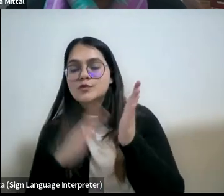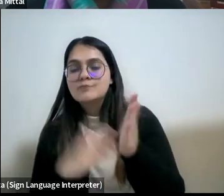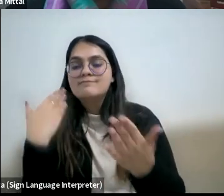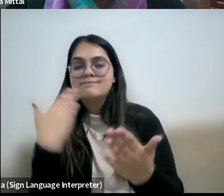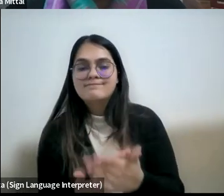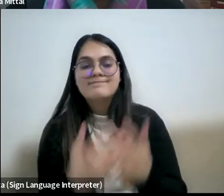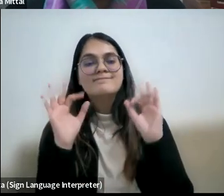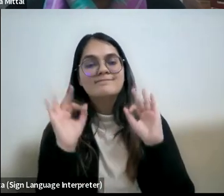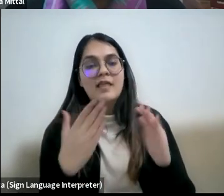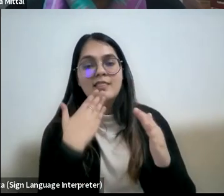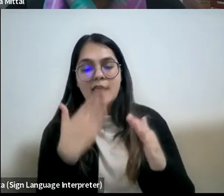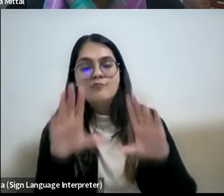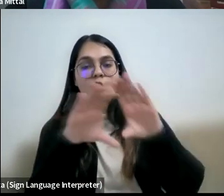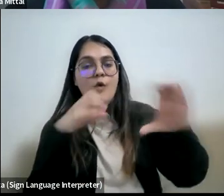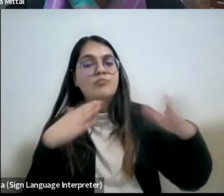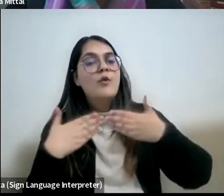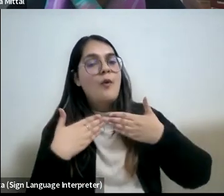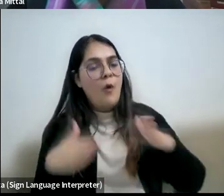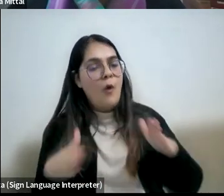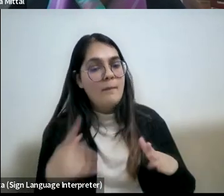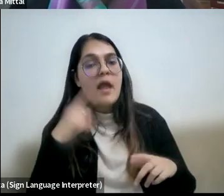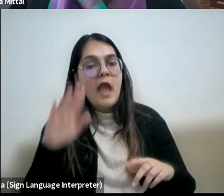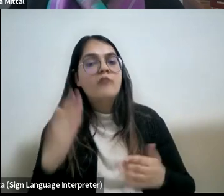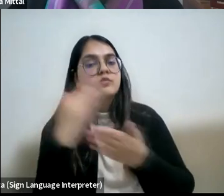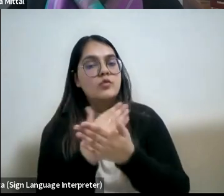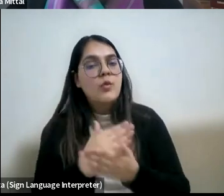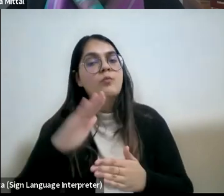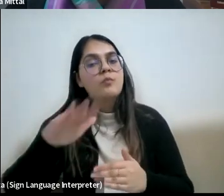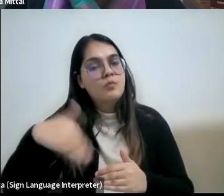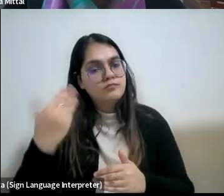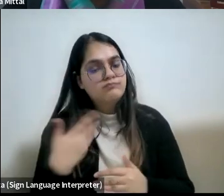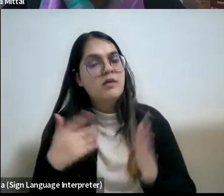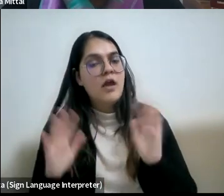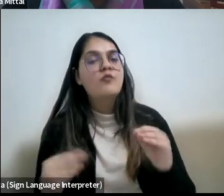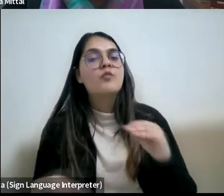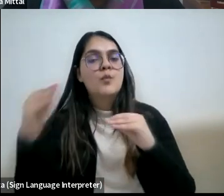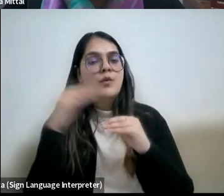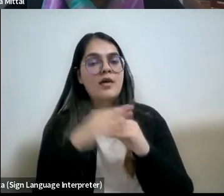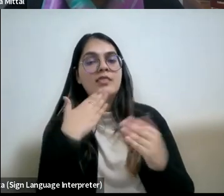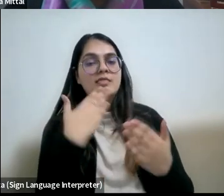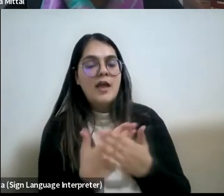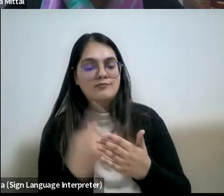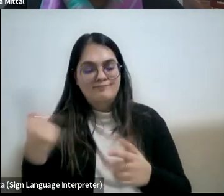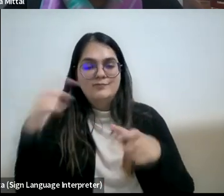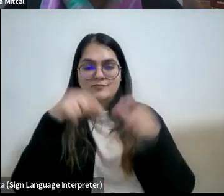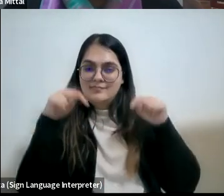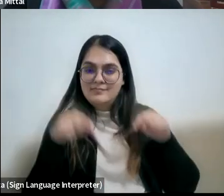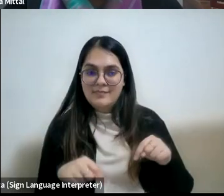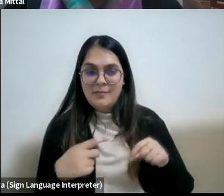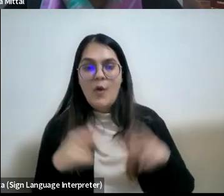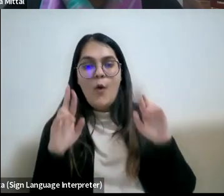on the Constitution continues. We have more events coming up in the next couple of days. Thank you for joining us today. And I hope you can